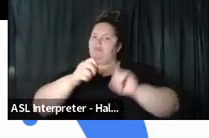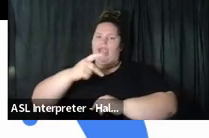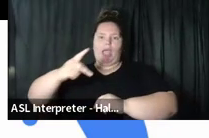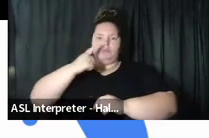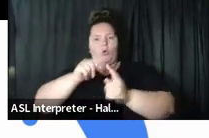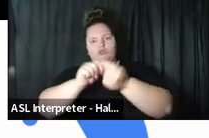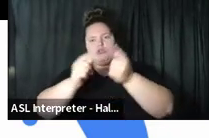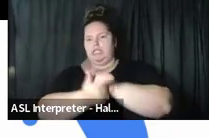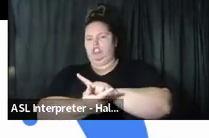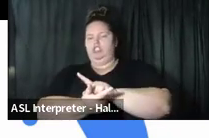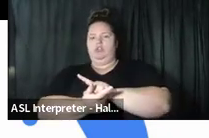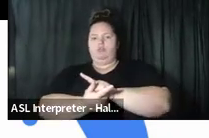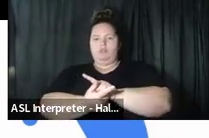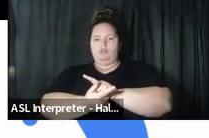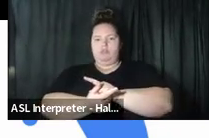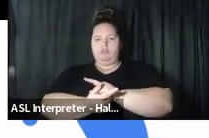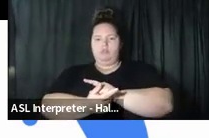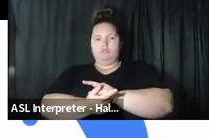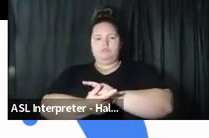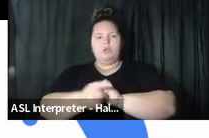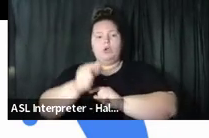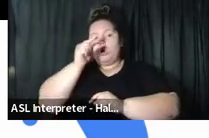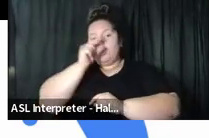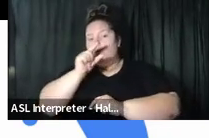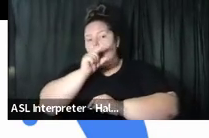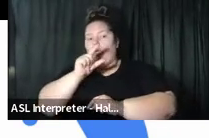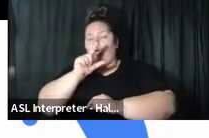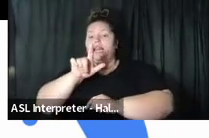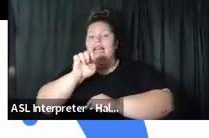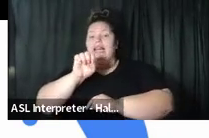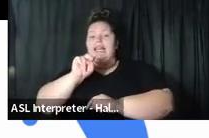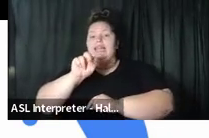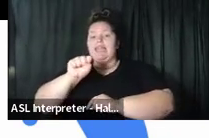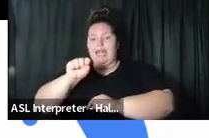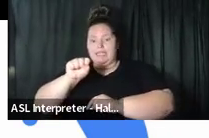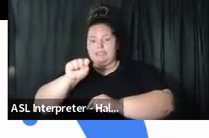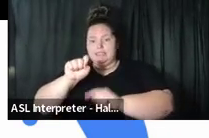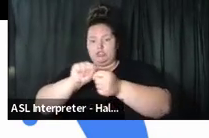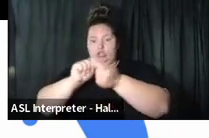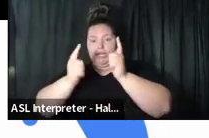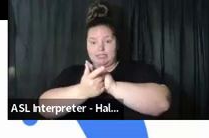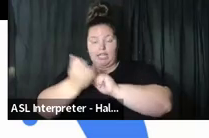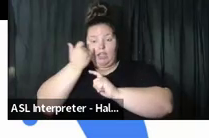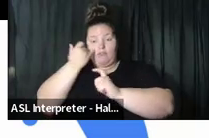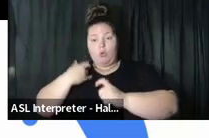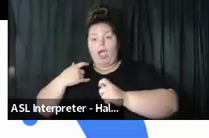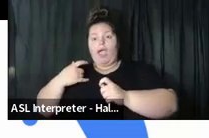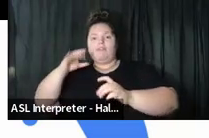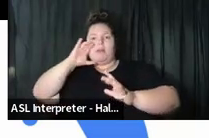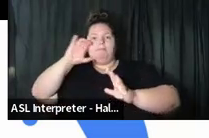translation. There's Google Lens Translate, where if you take a picture of like the text on a sign or on